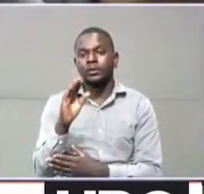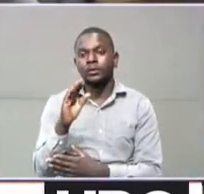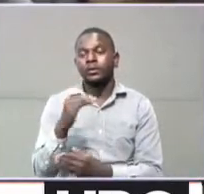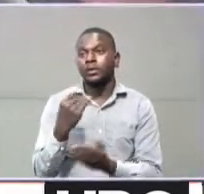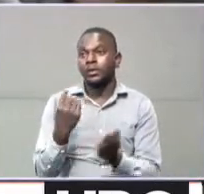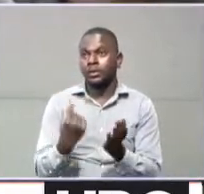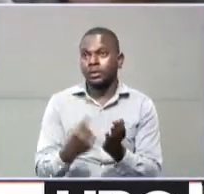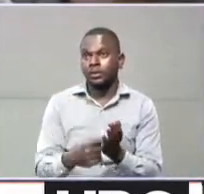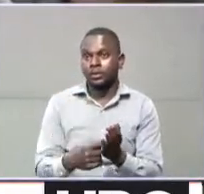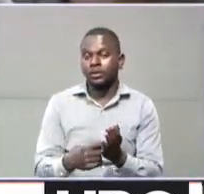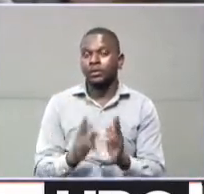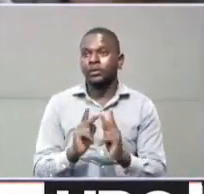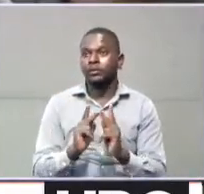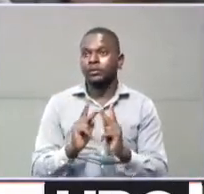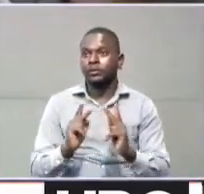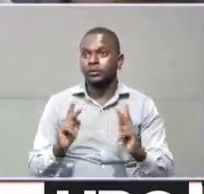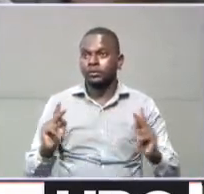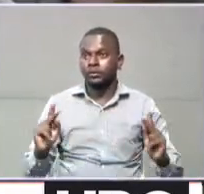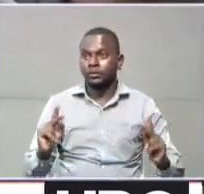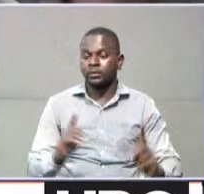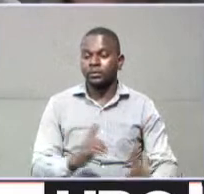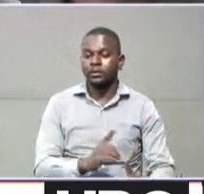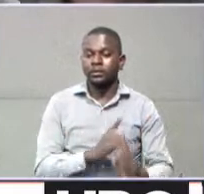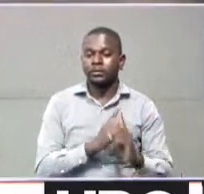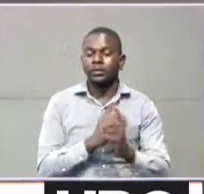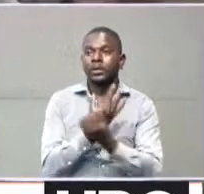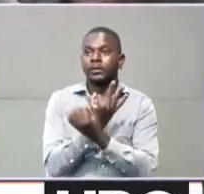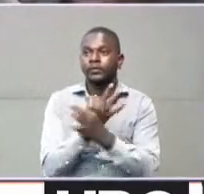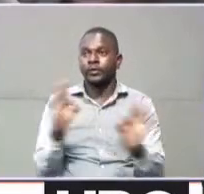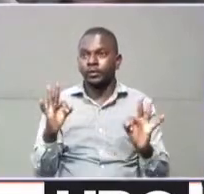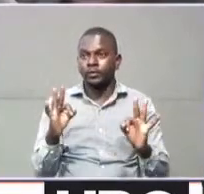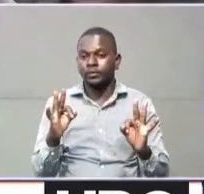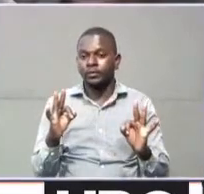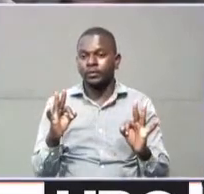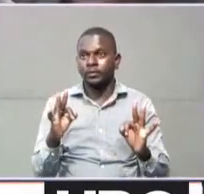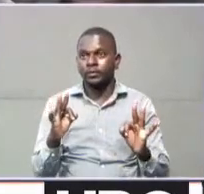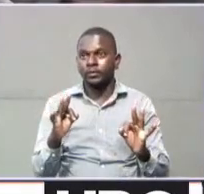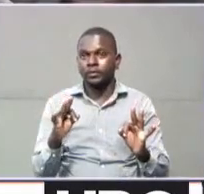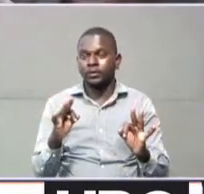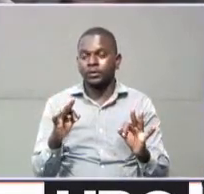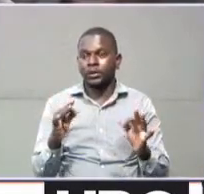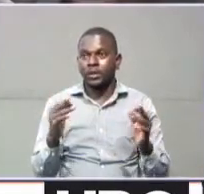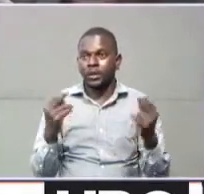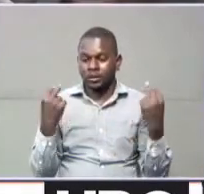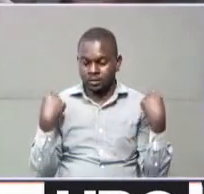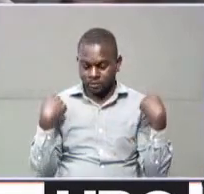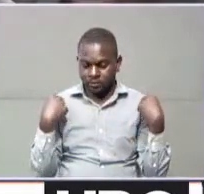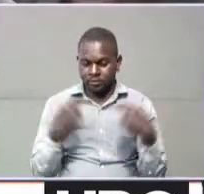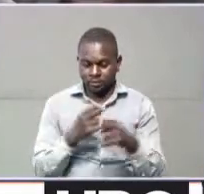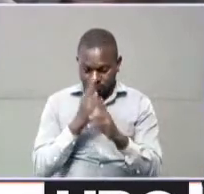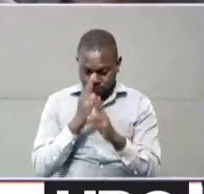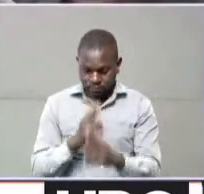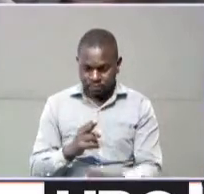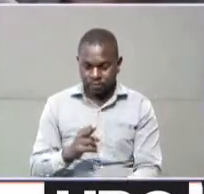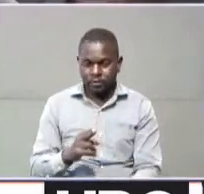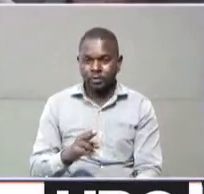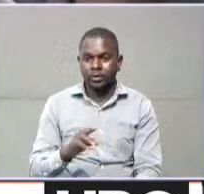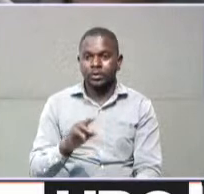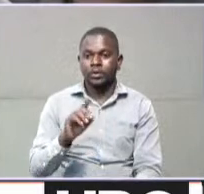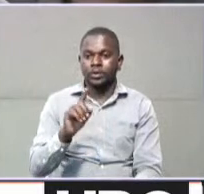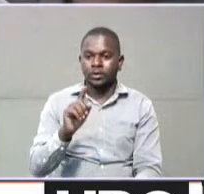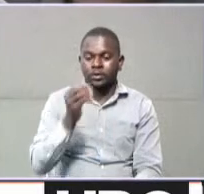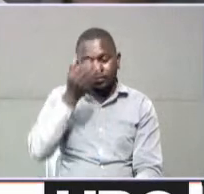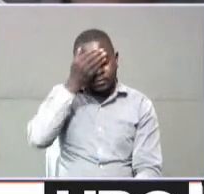uganda's stability security and freedom the honourable general eric